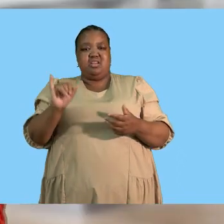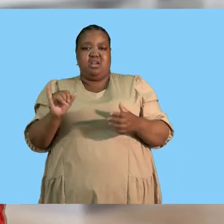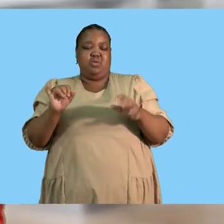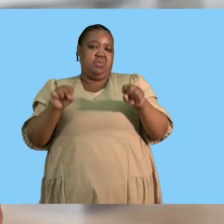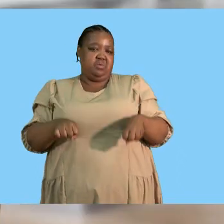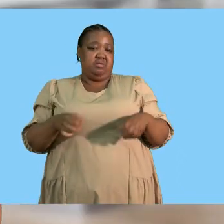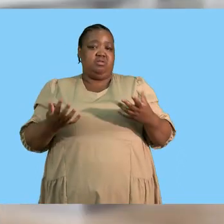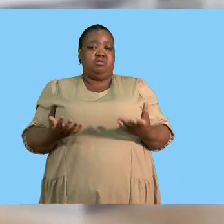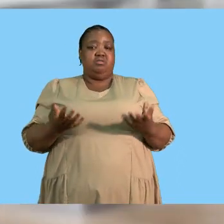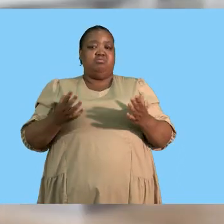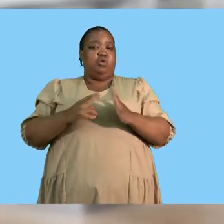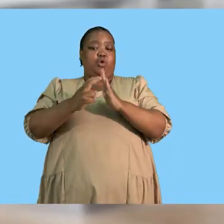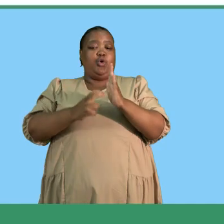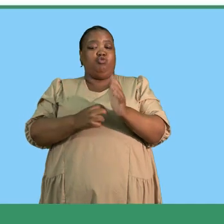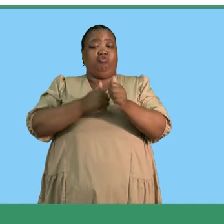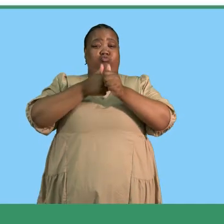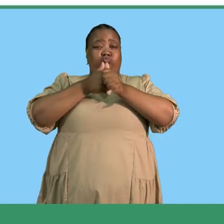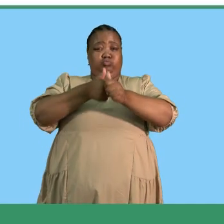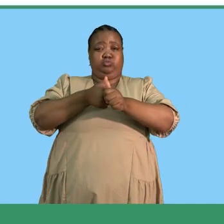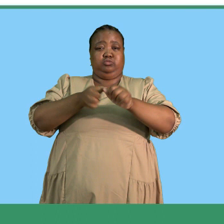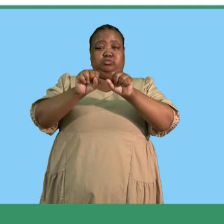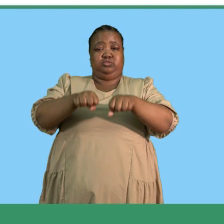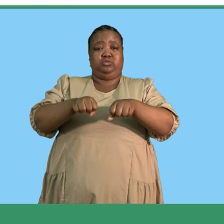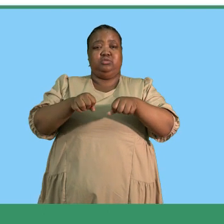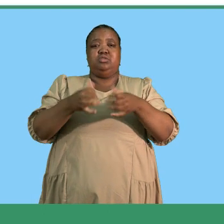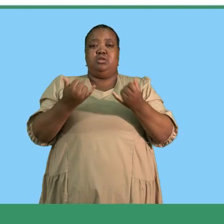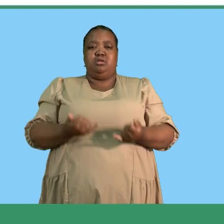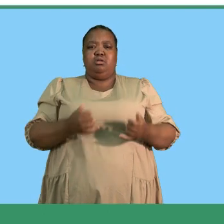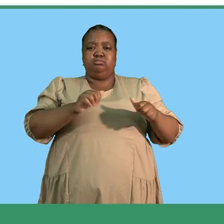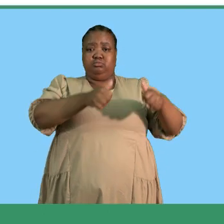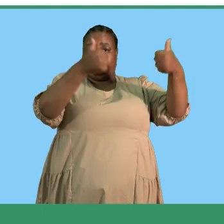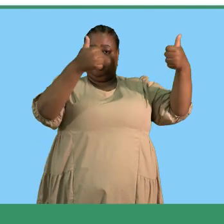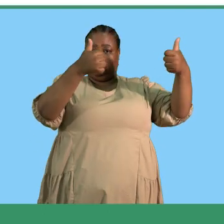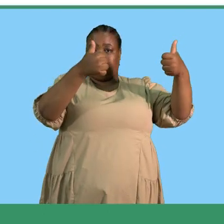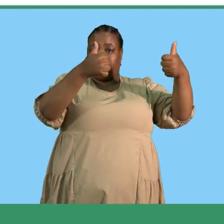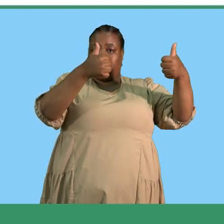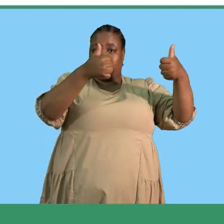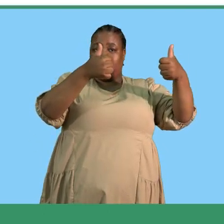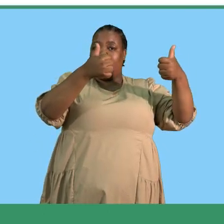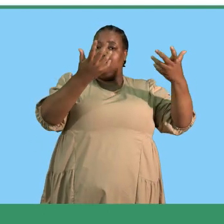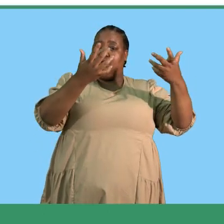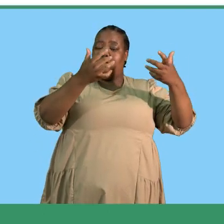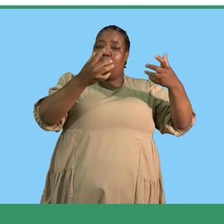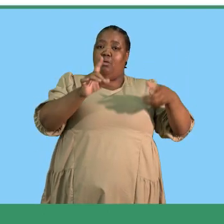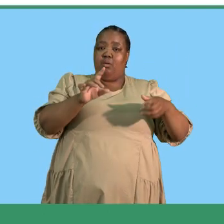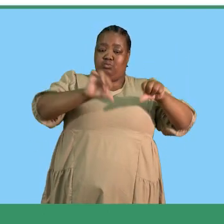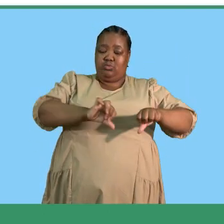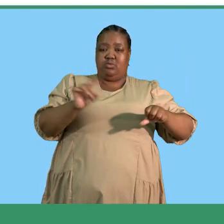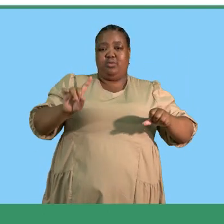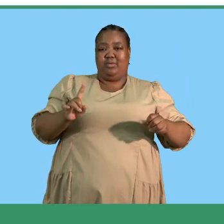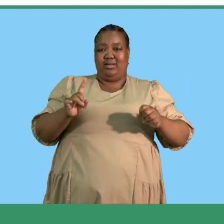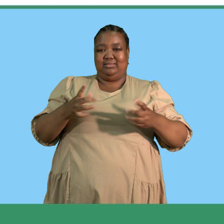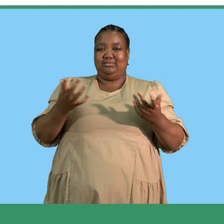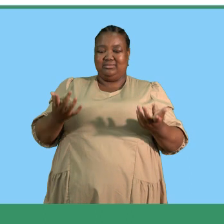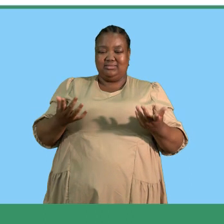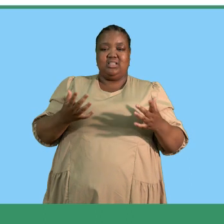But when we speak about ethical behavior, now we are looking at what is right and wrong according to